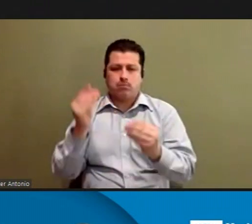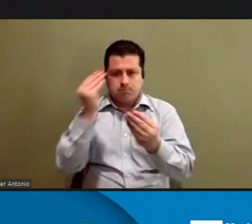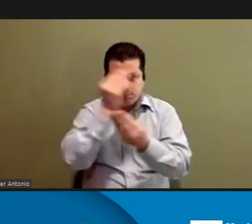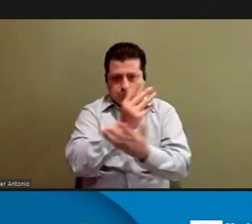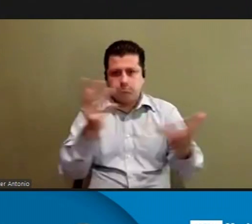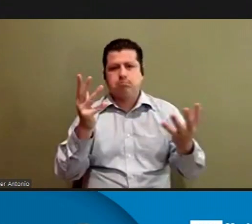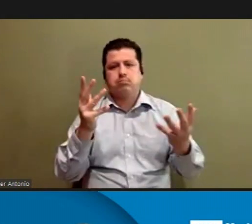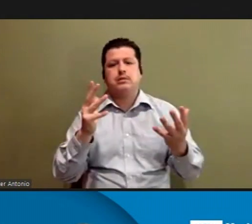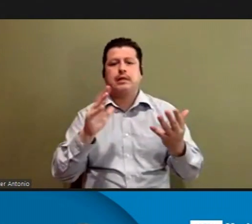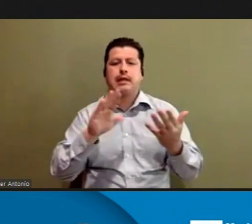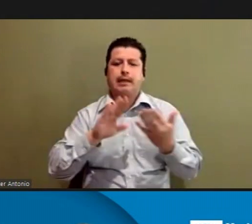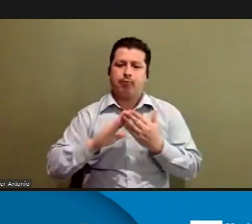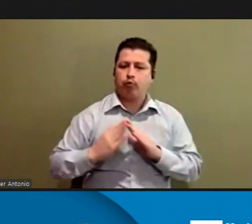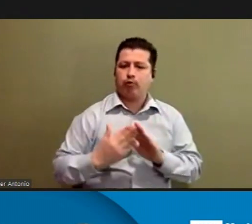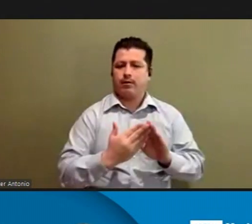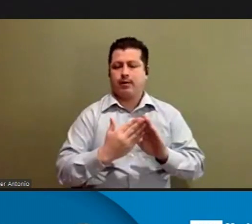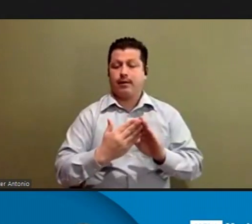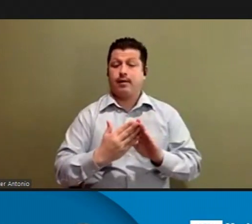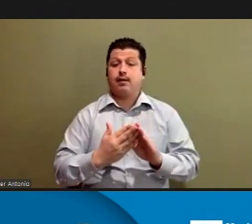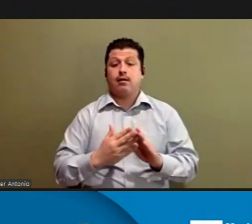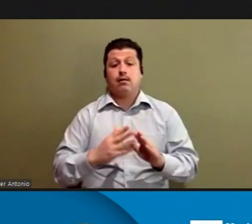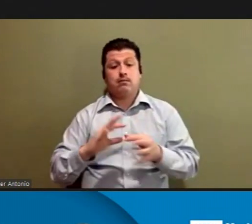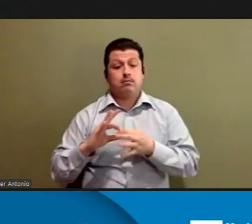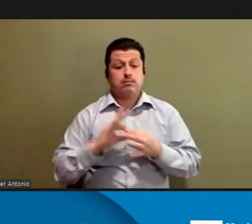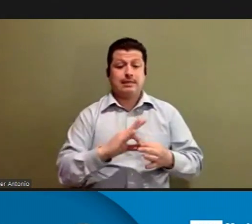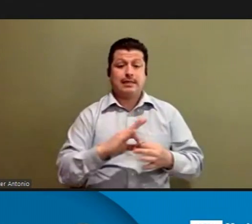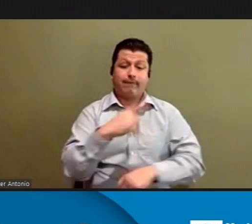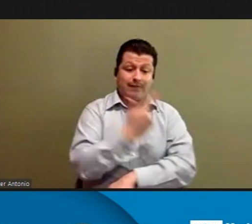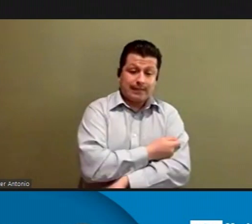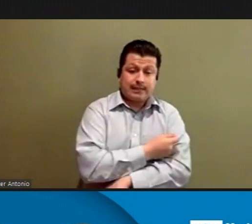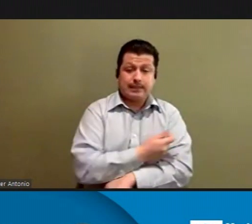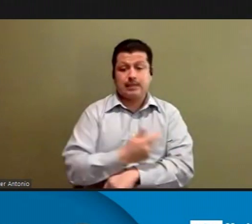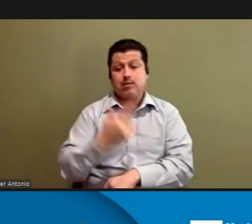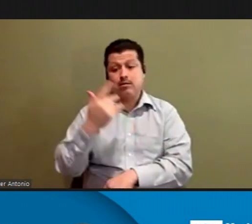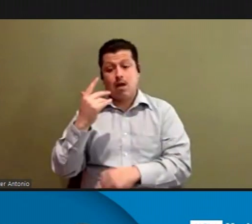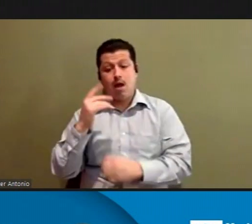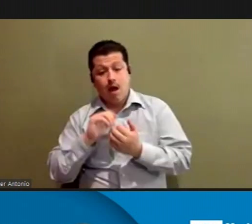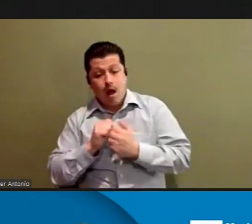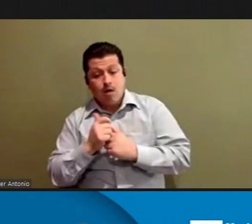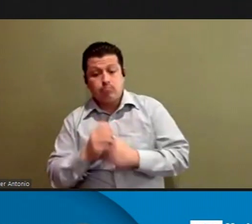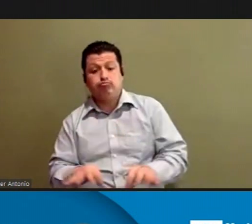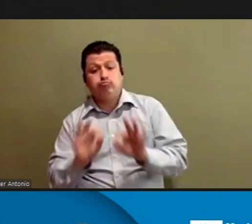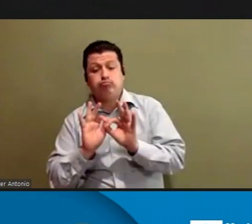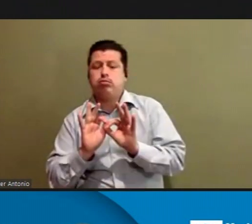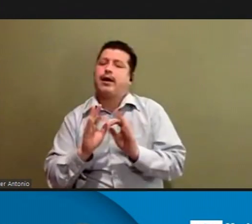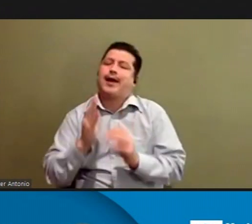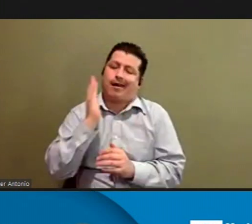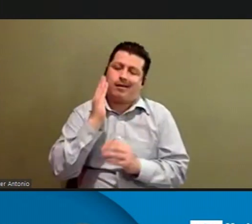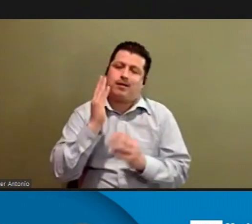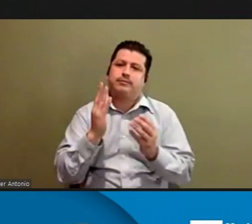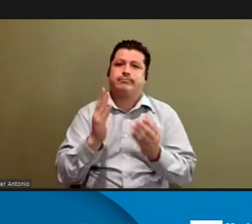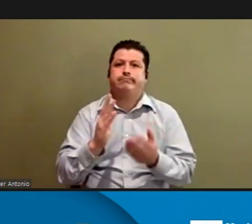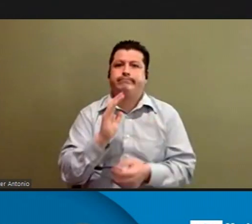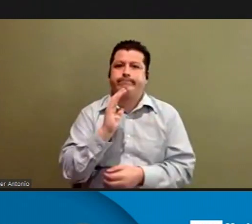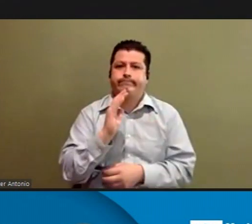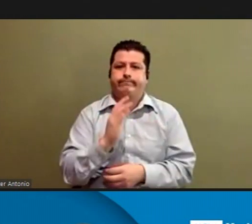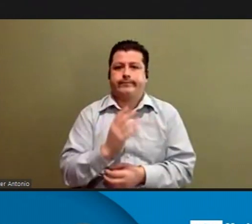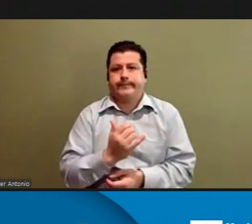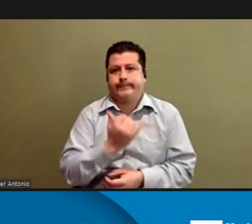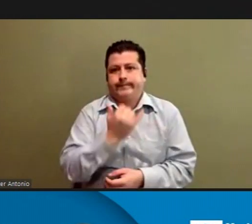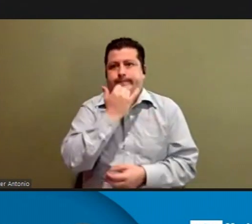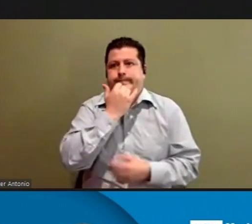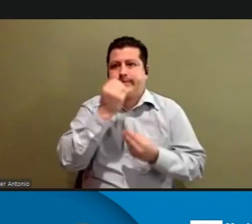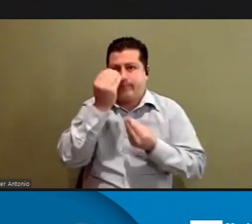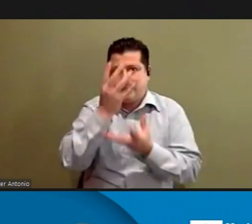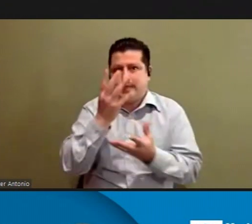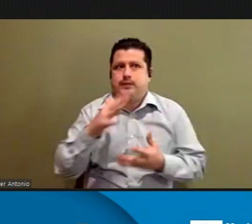how important it is to take the vaccine, because there's so much misinformation out there. And I also want to remind you that